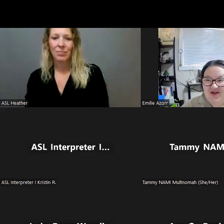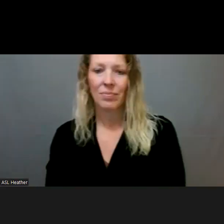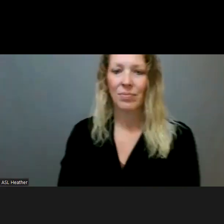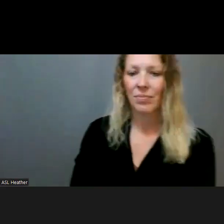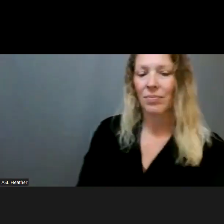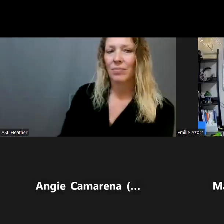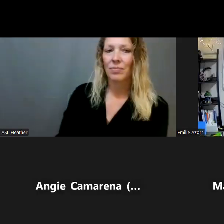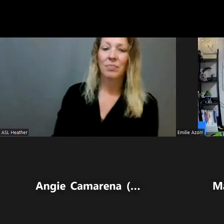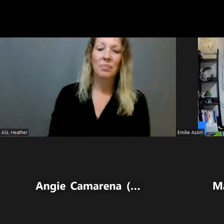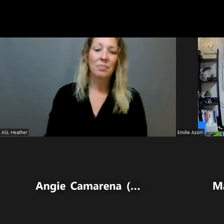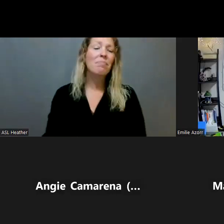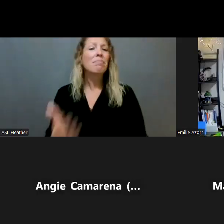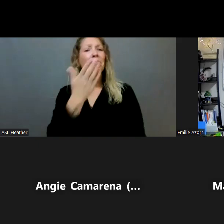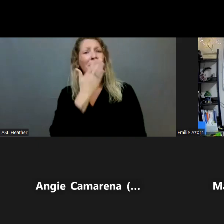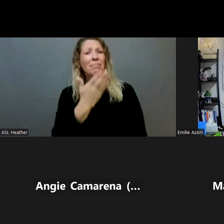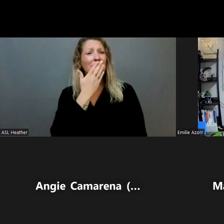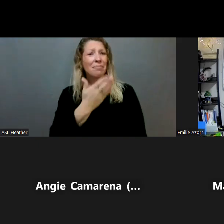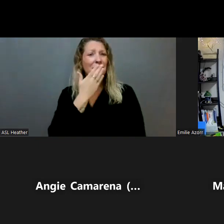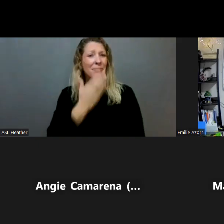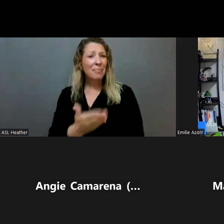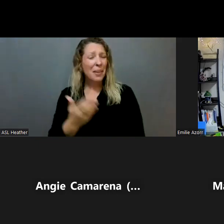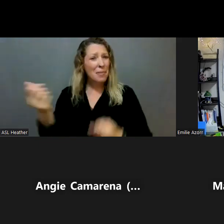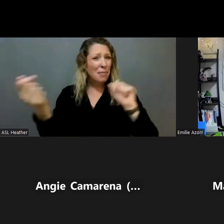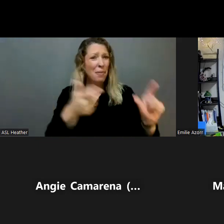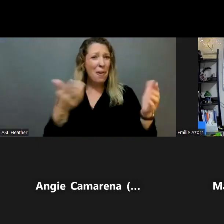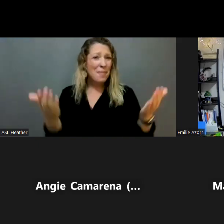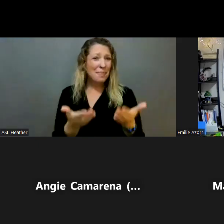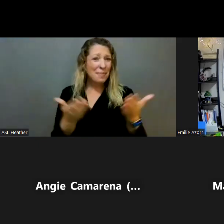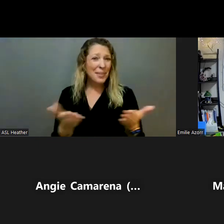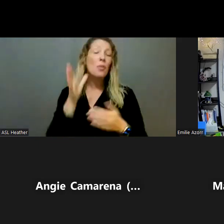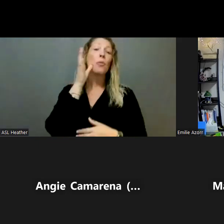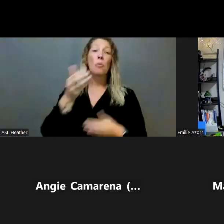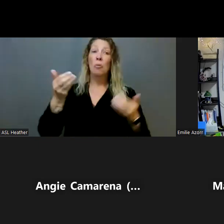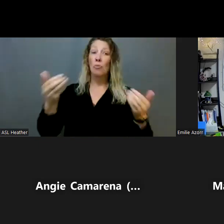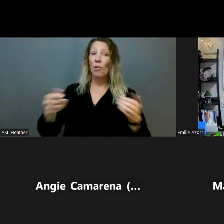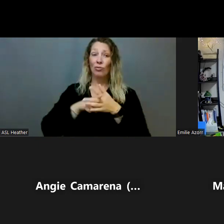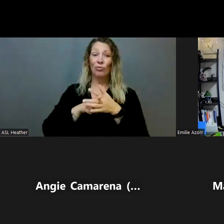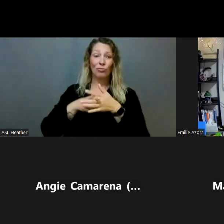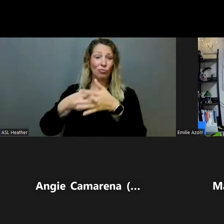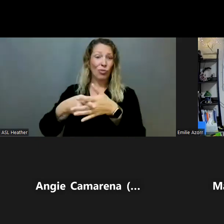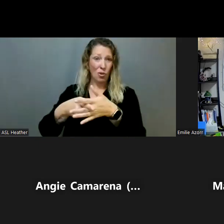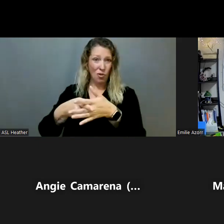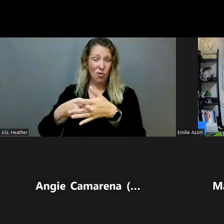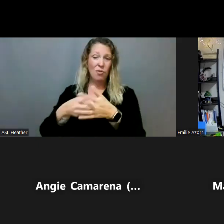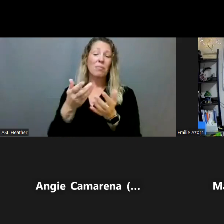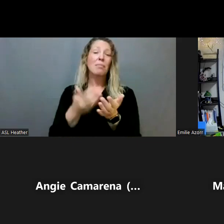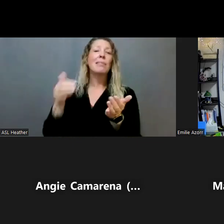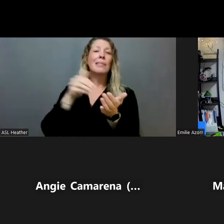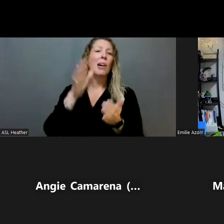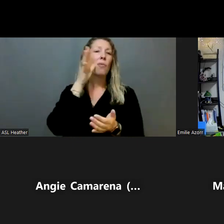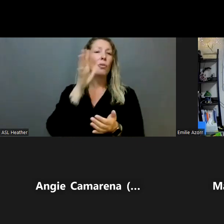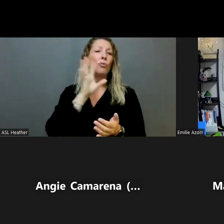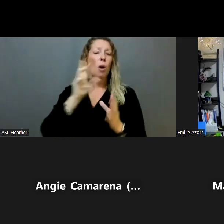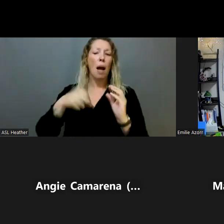All right. Well, thank you again, everyone, for being here. So we're going to get started. And once again, we're going to talk about